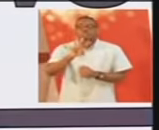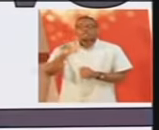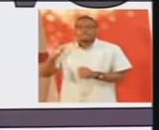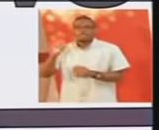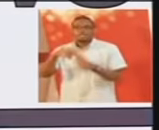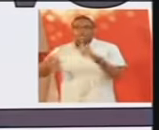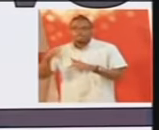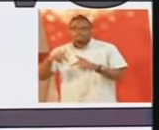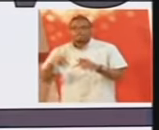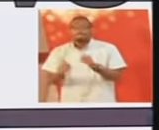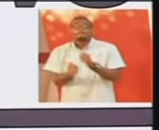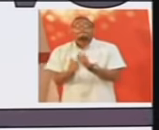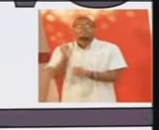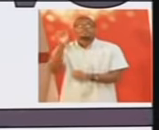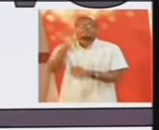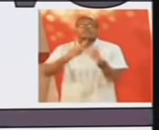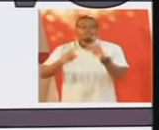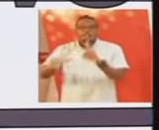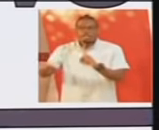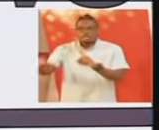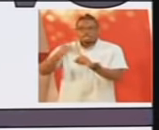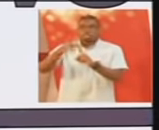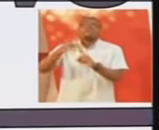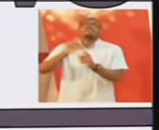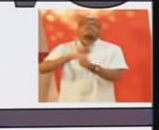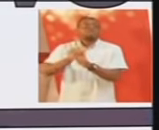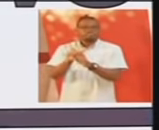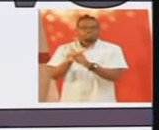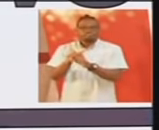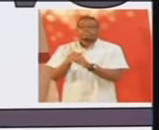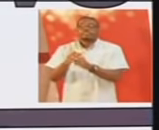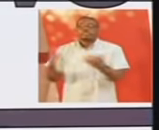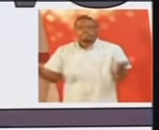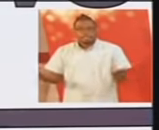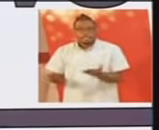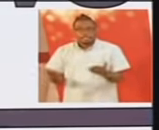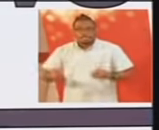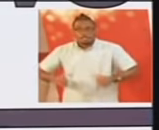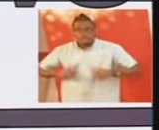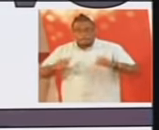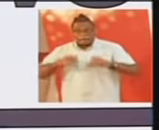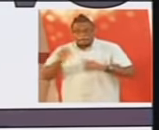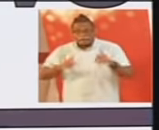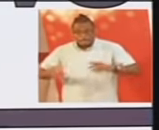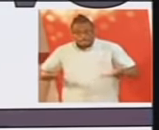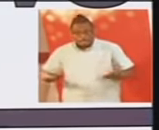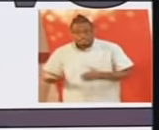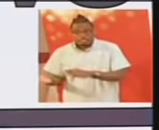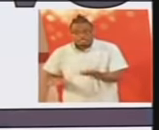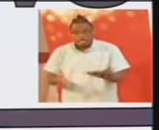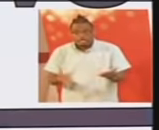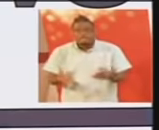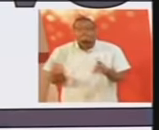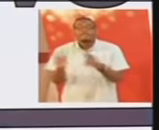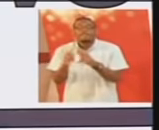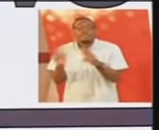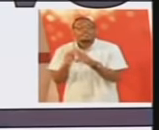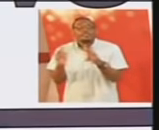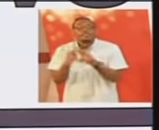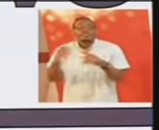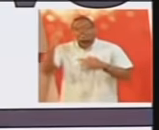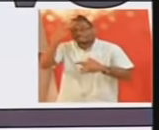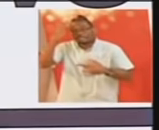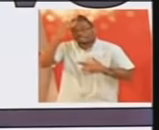demographic. In our own wards, we are seeing young people dying or ending up critically ill from the complications of